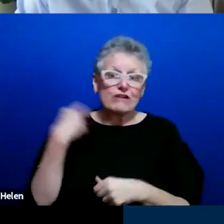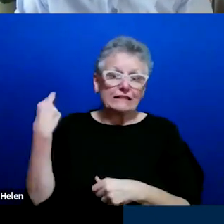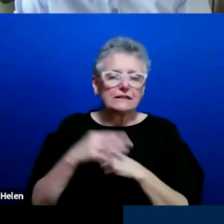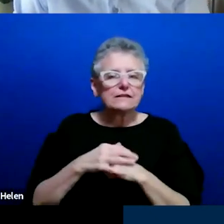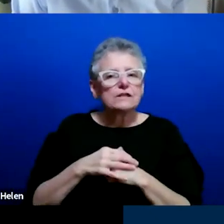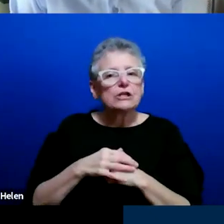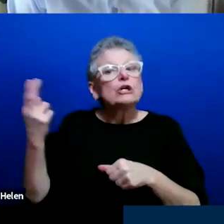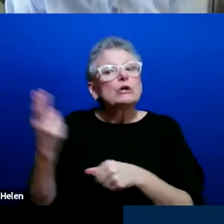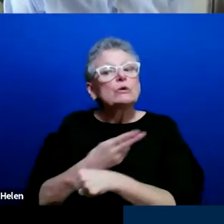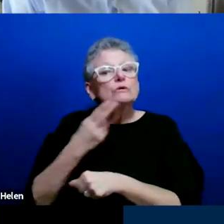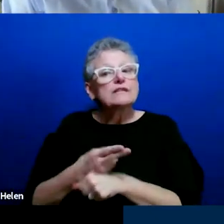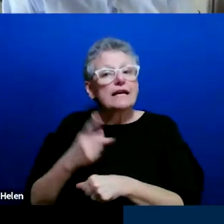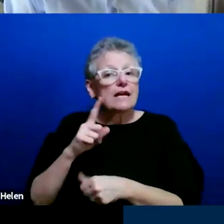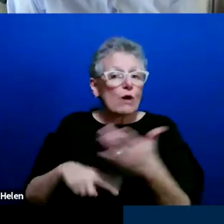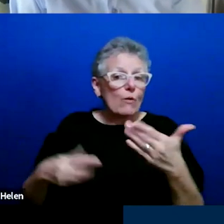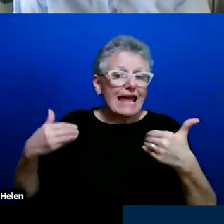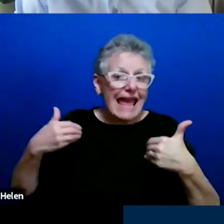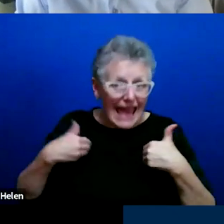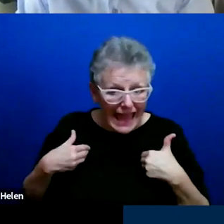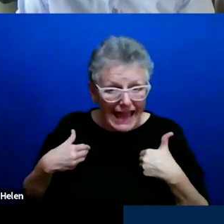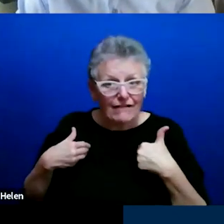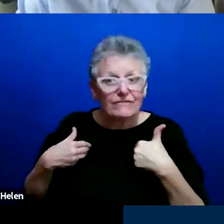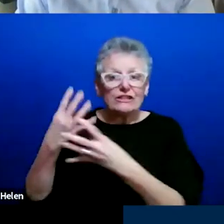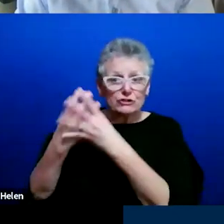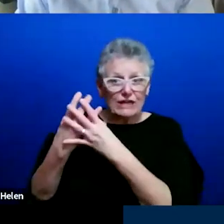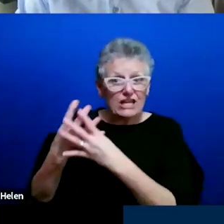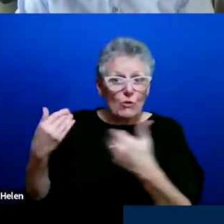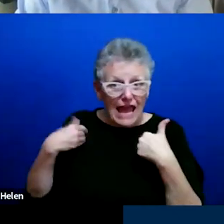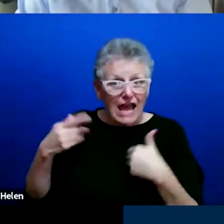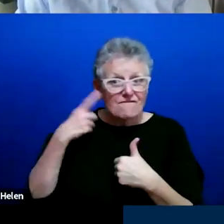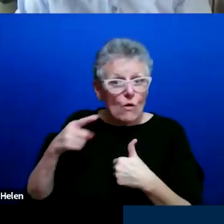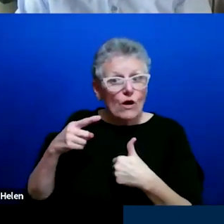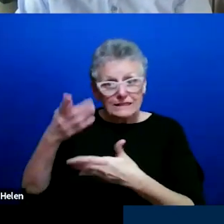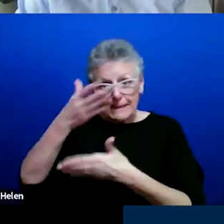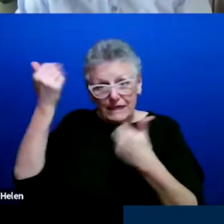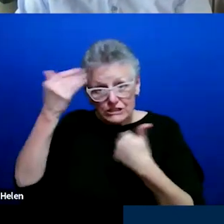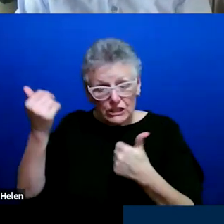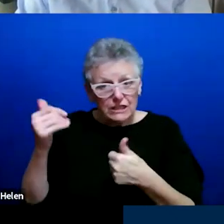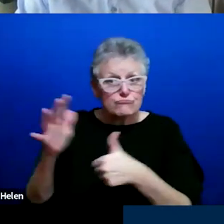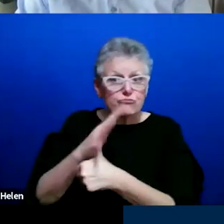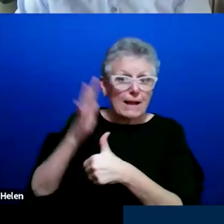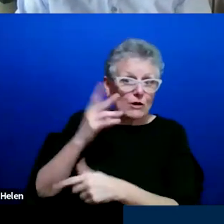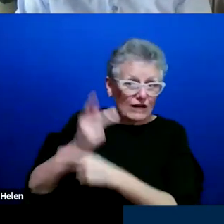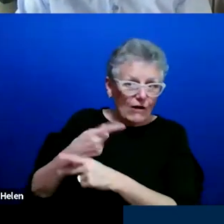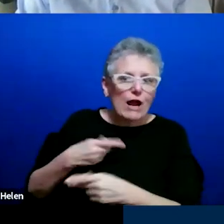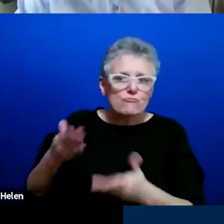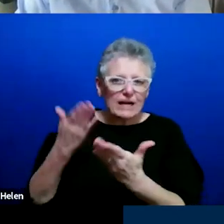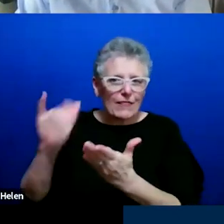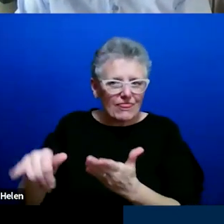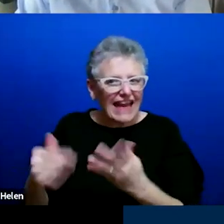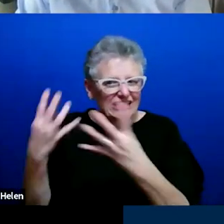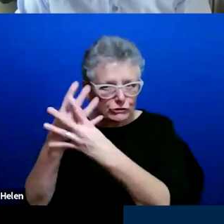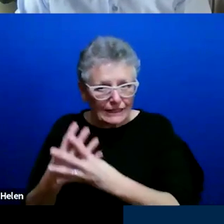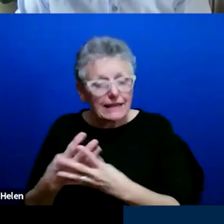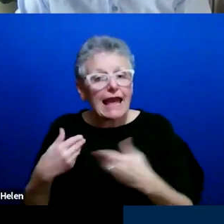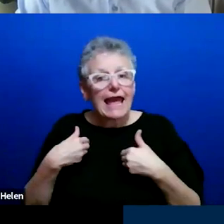the existing ways that you screen for dementia already that primary care uses is I would recommend doing that. There are some